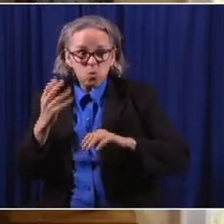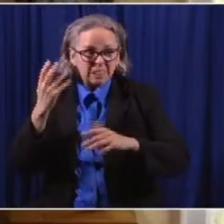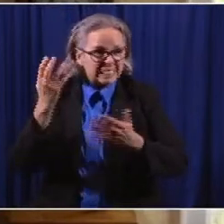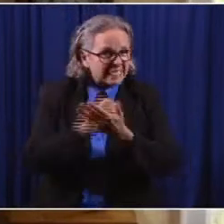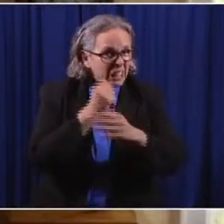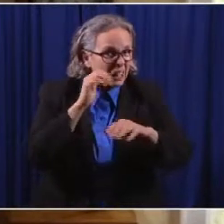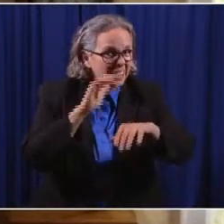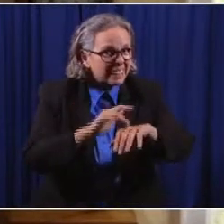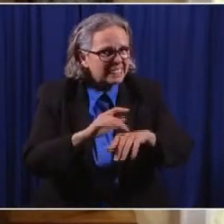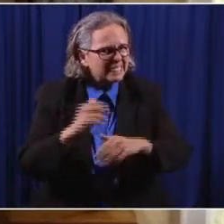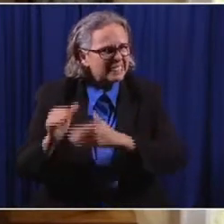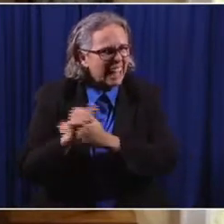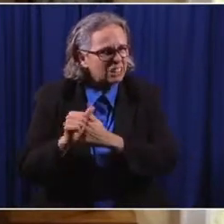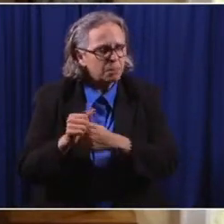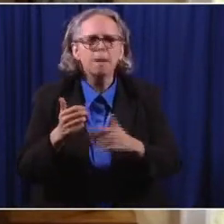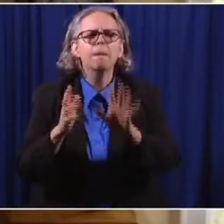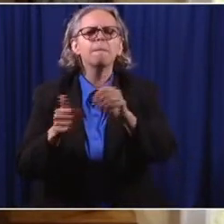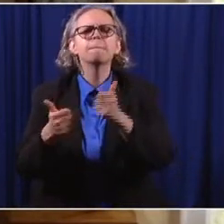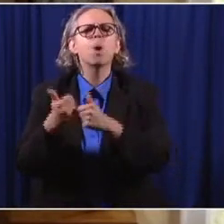there.